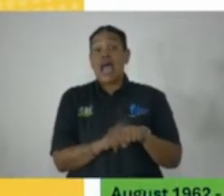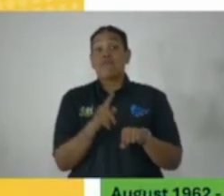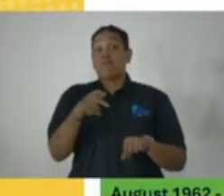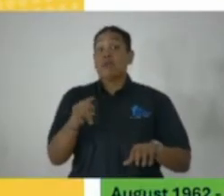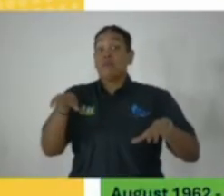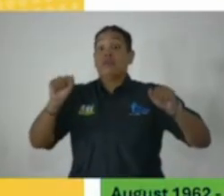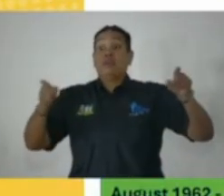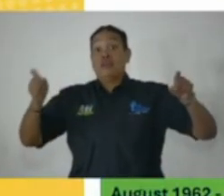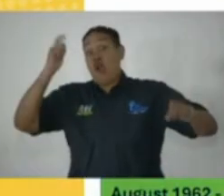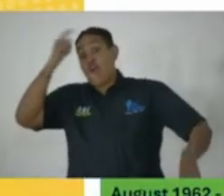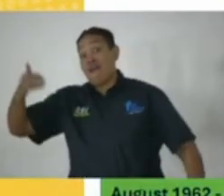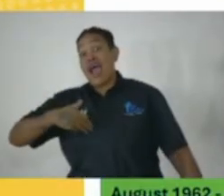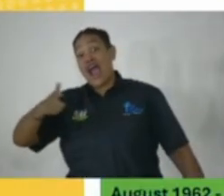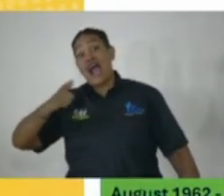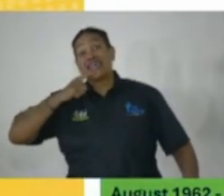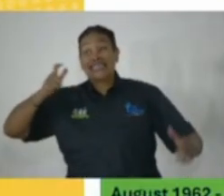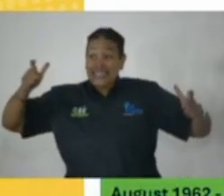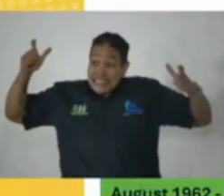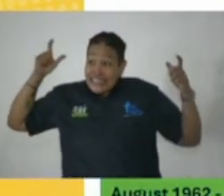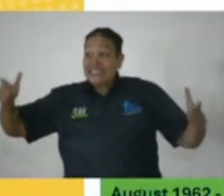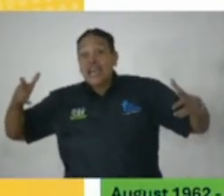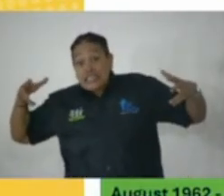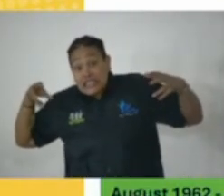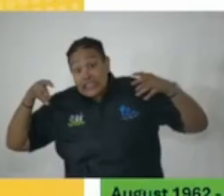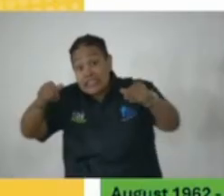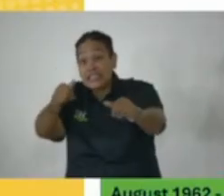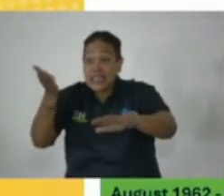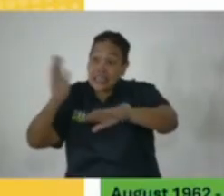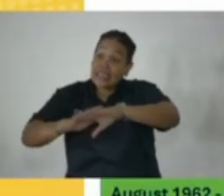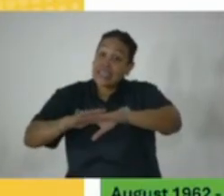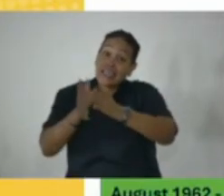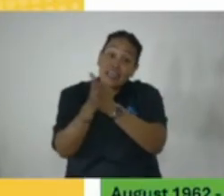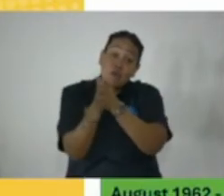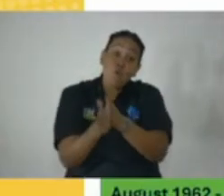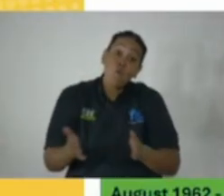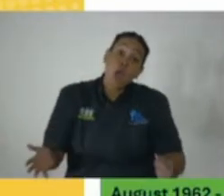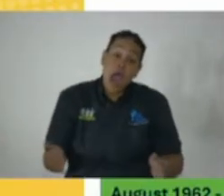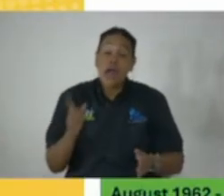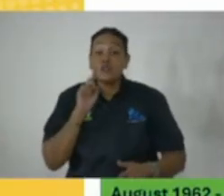PMP governance that had such a large level of inflation that it was